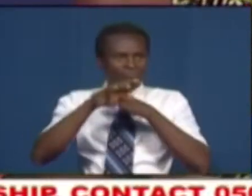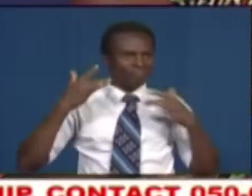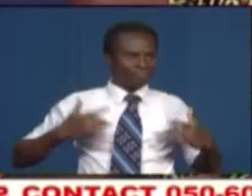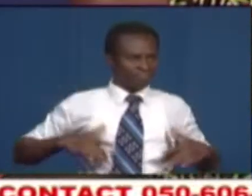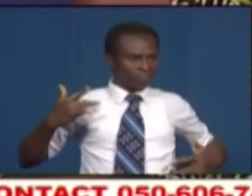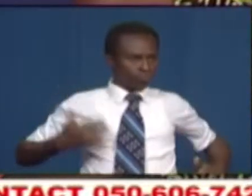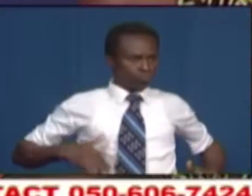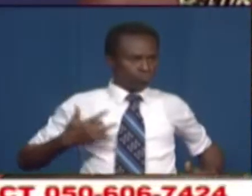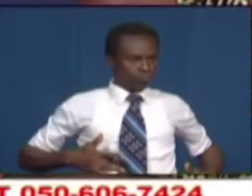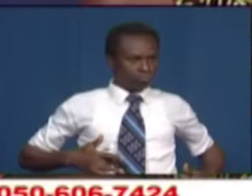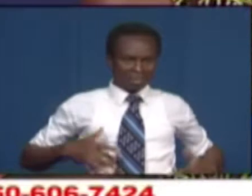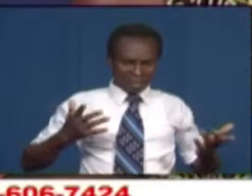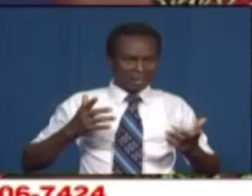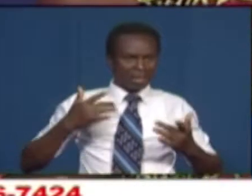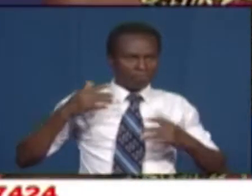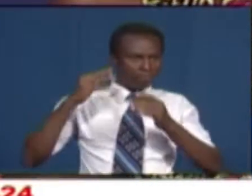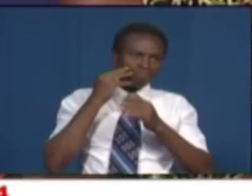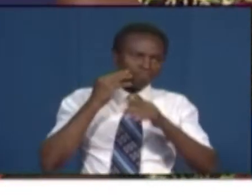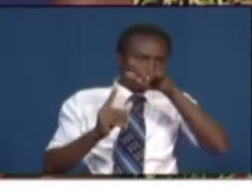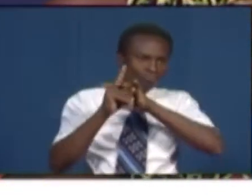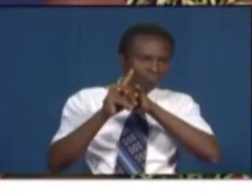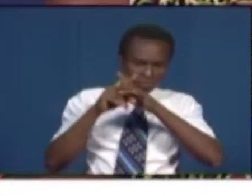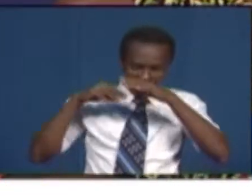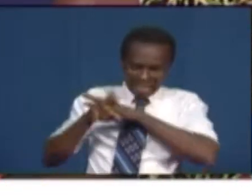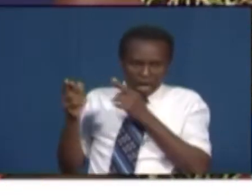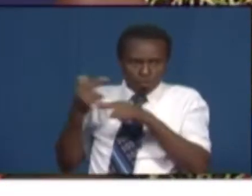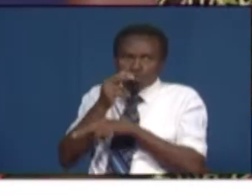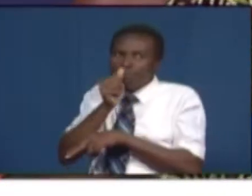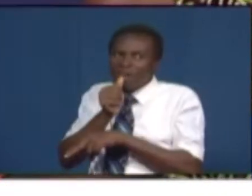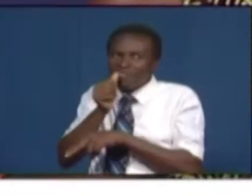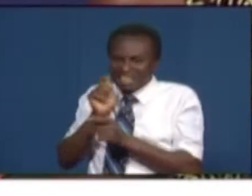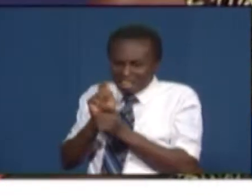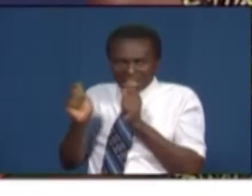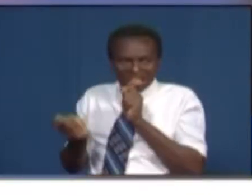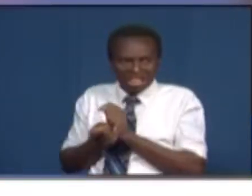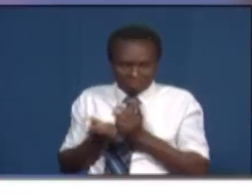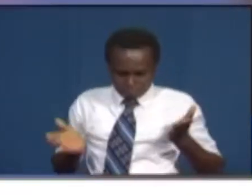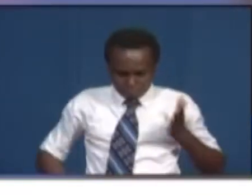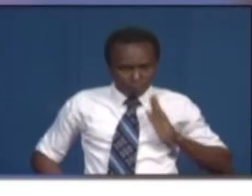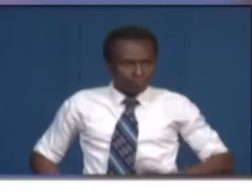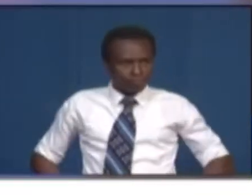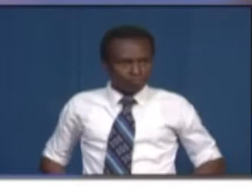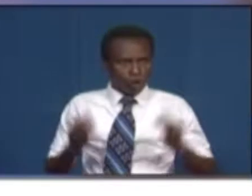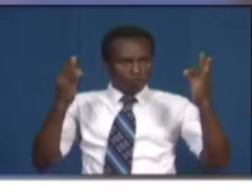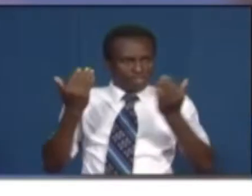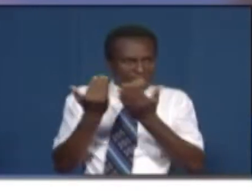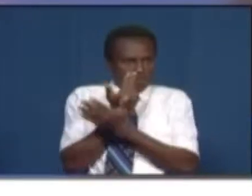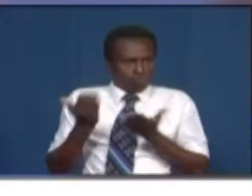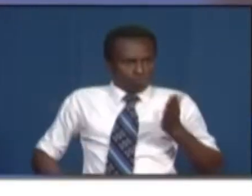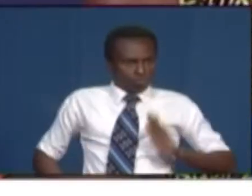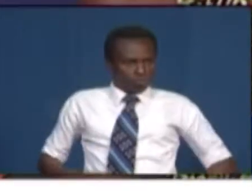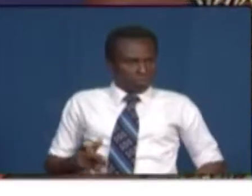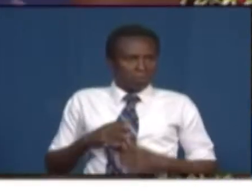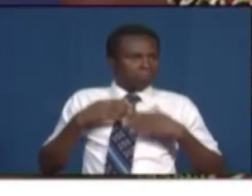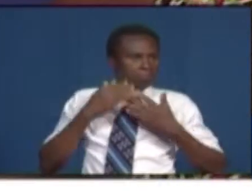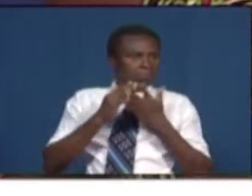to change themselves as often, to make sure they are okay during that time, is also sometimes a challenge. Some of the schools don't have it at all.